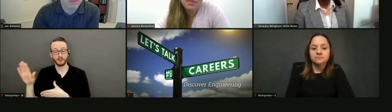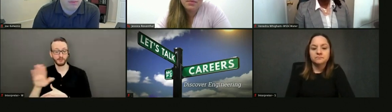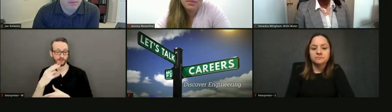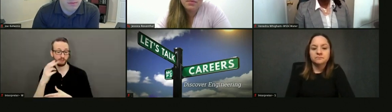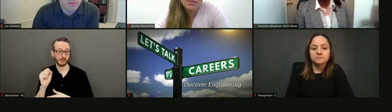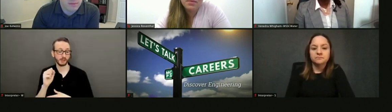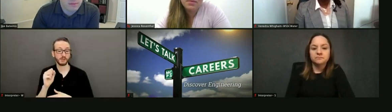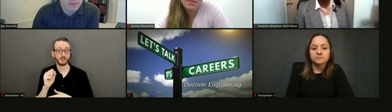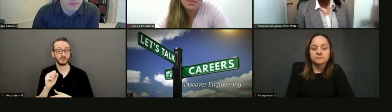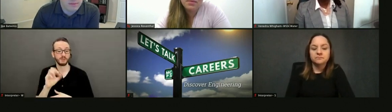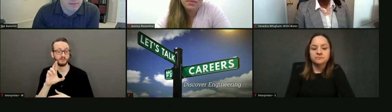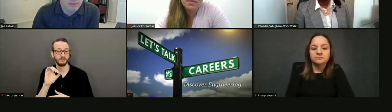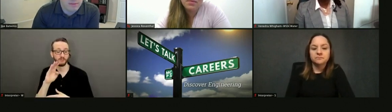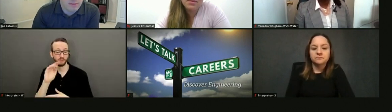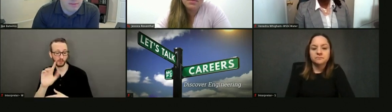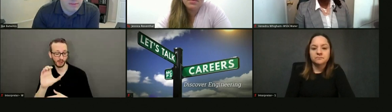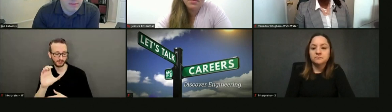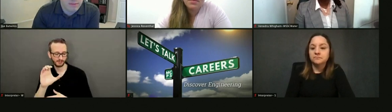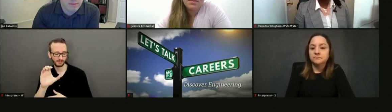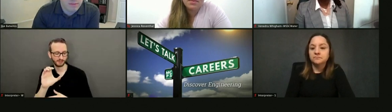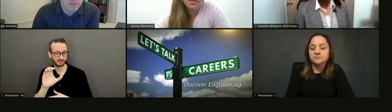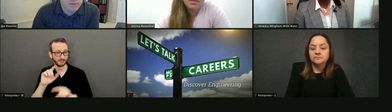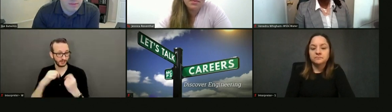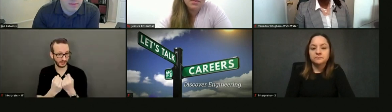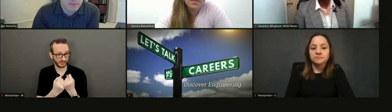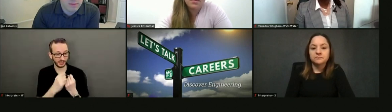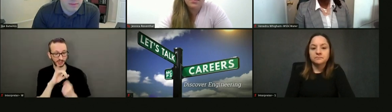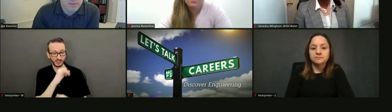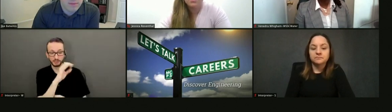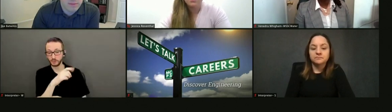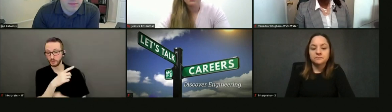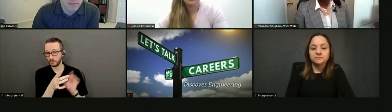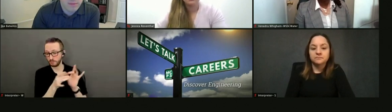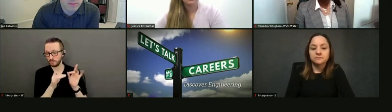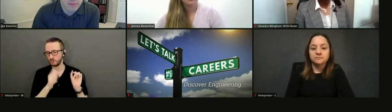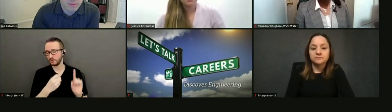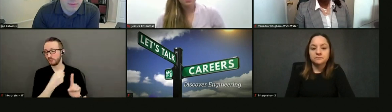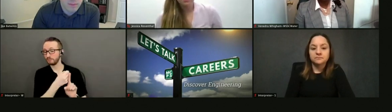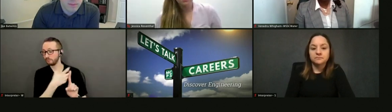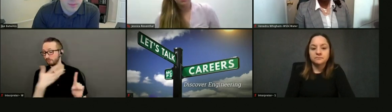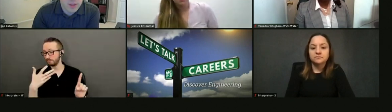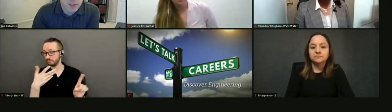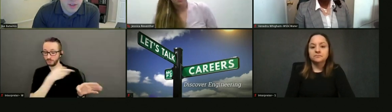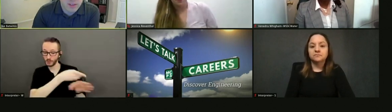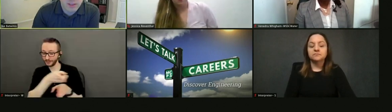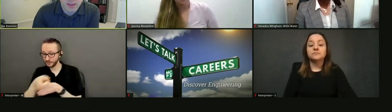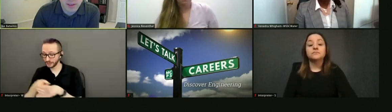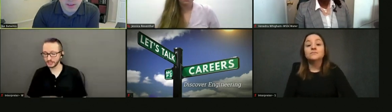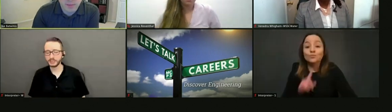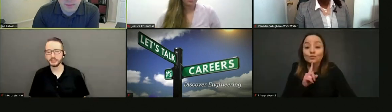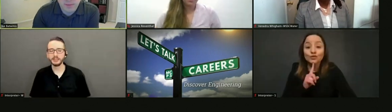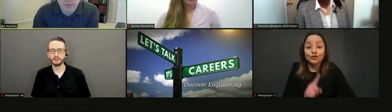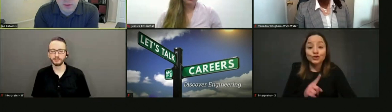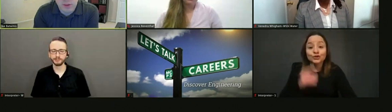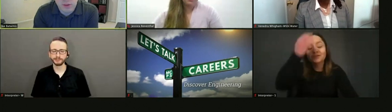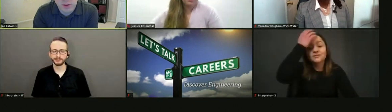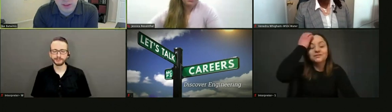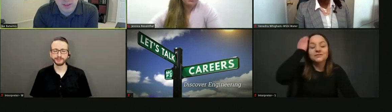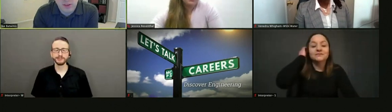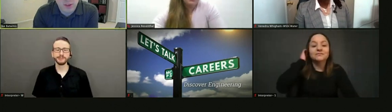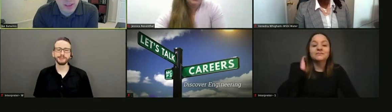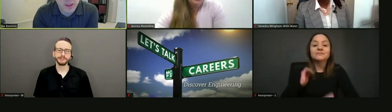school? Joe, you mentioned robotics. Could you elaborate on some of those fields? Sure.